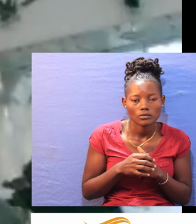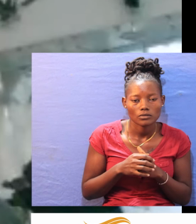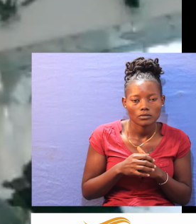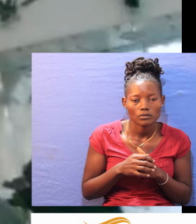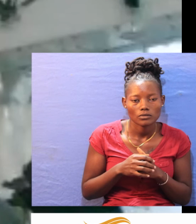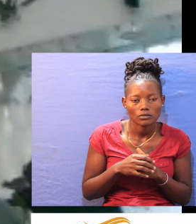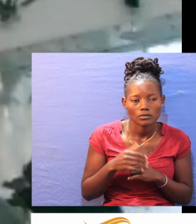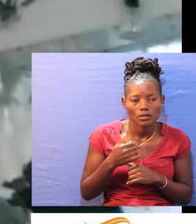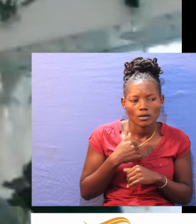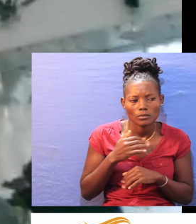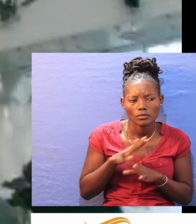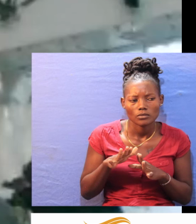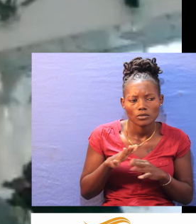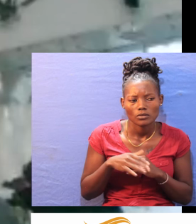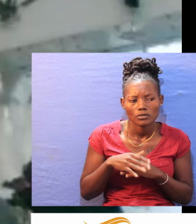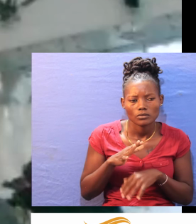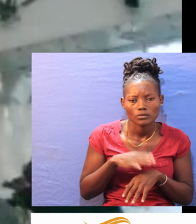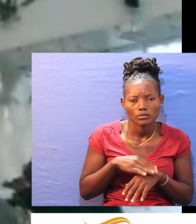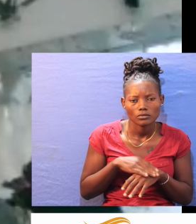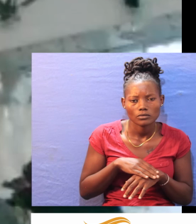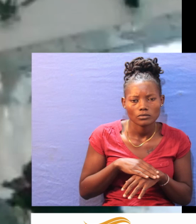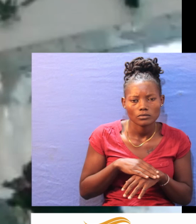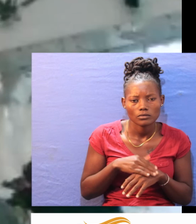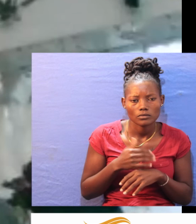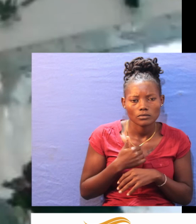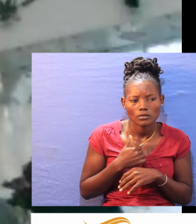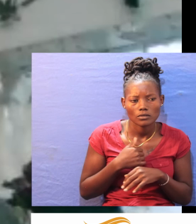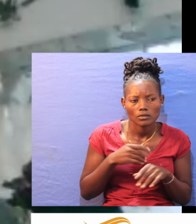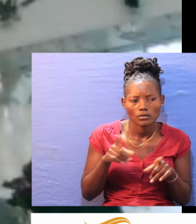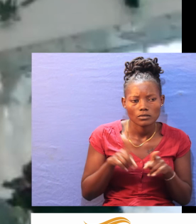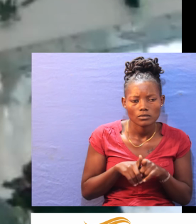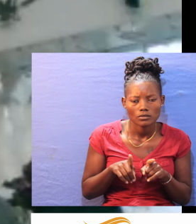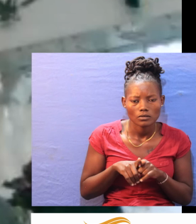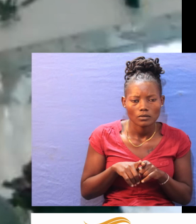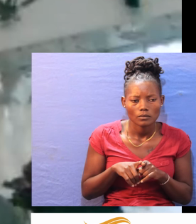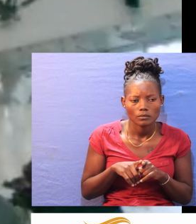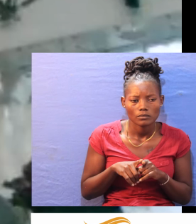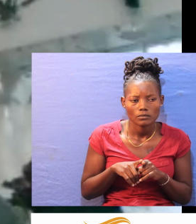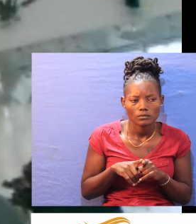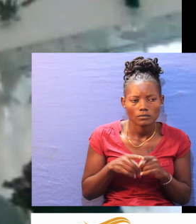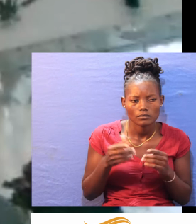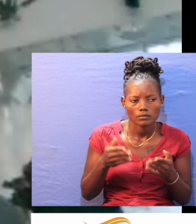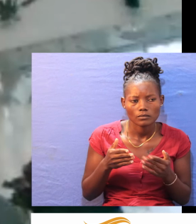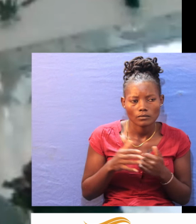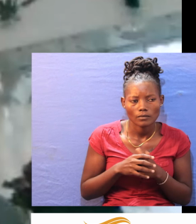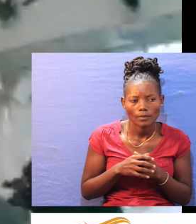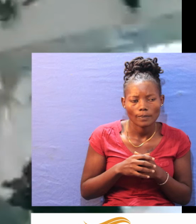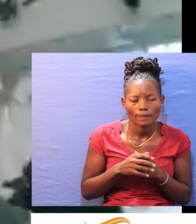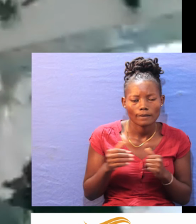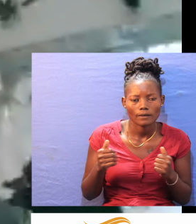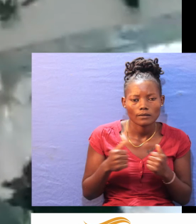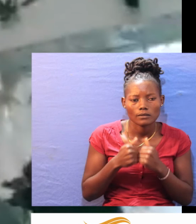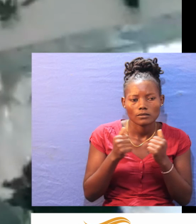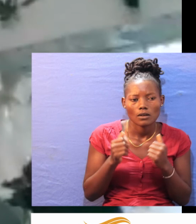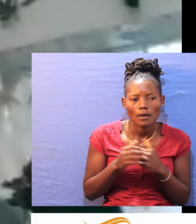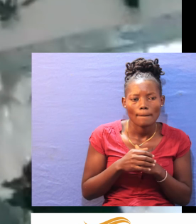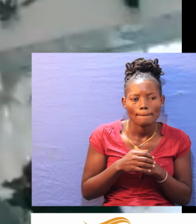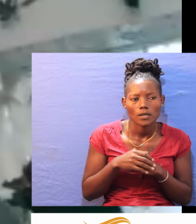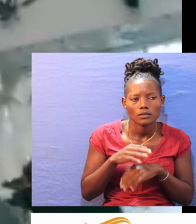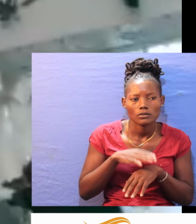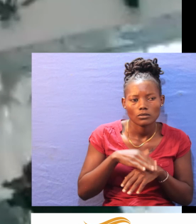I had not quite finished my doctorate. I had to defend my dissertation. And this was going to take place on